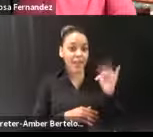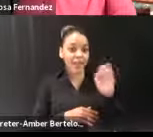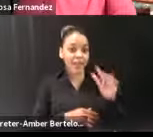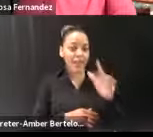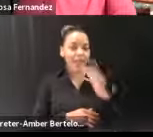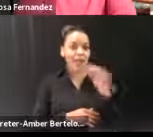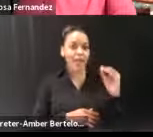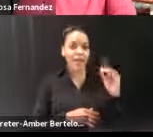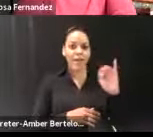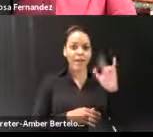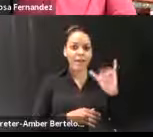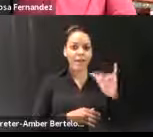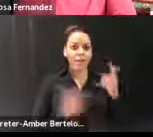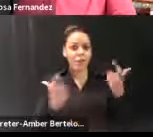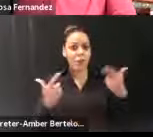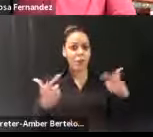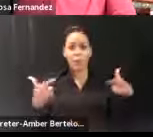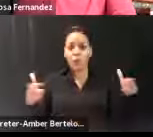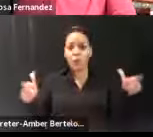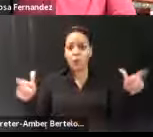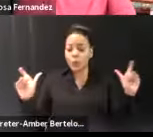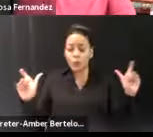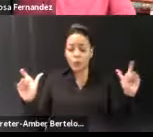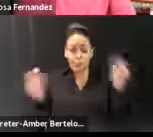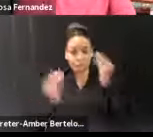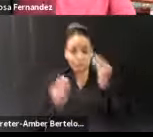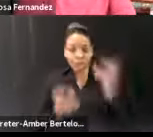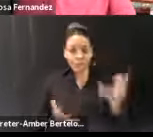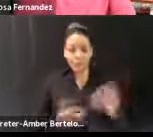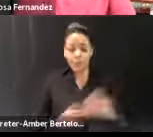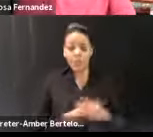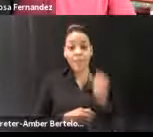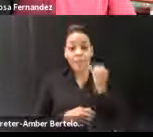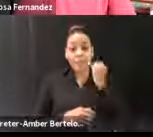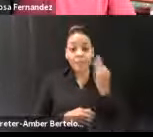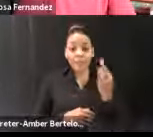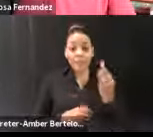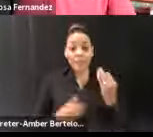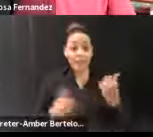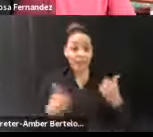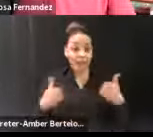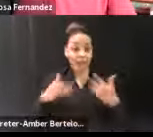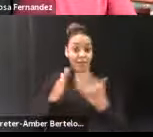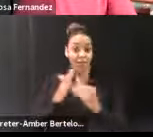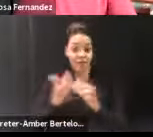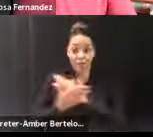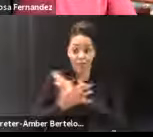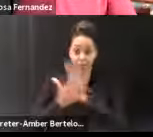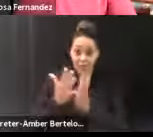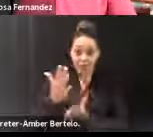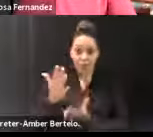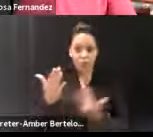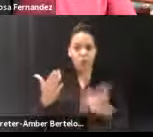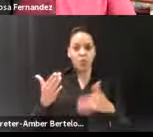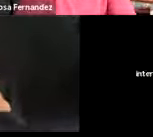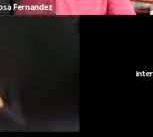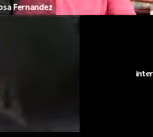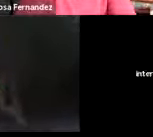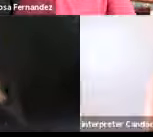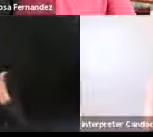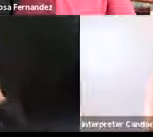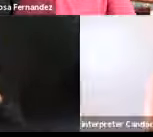anthology is huge, by the way. So if you get a copy, be sure that you have some space to put